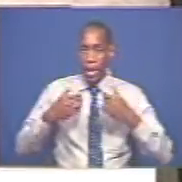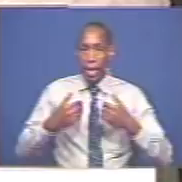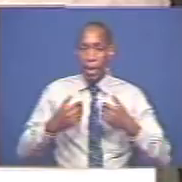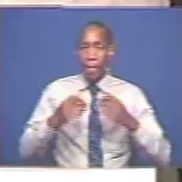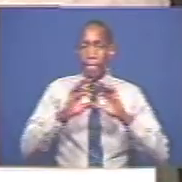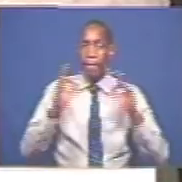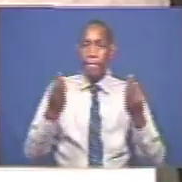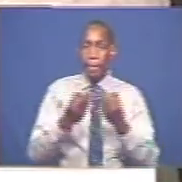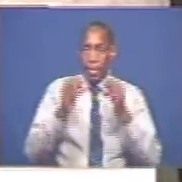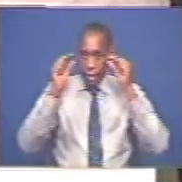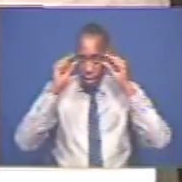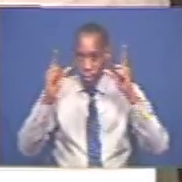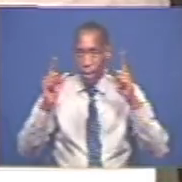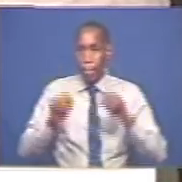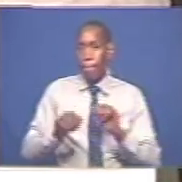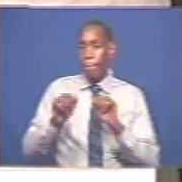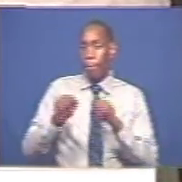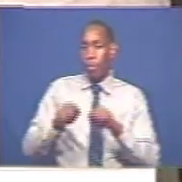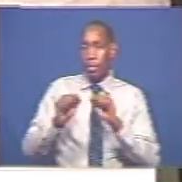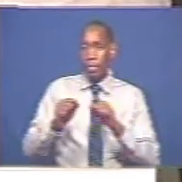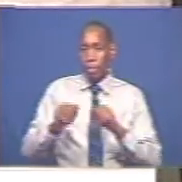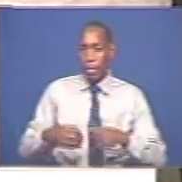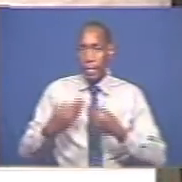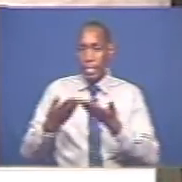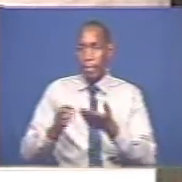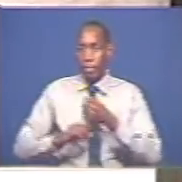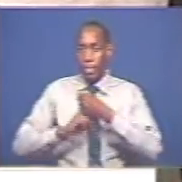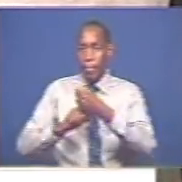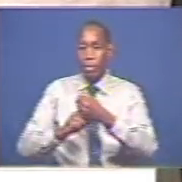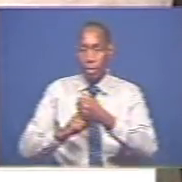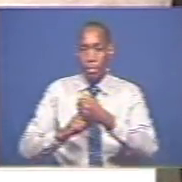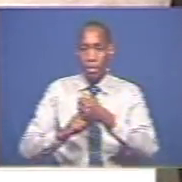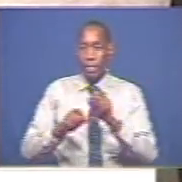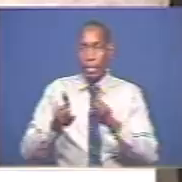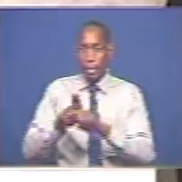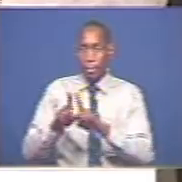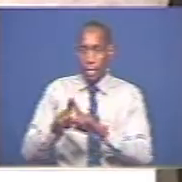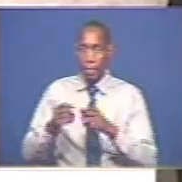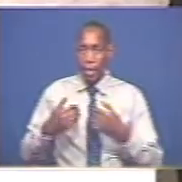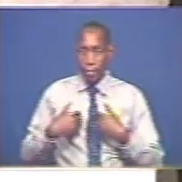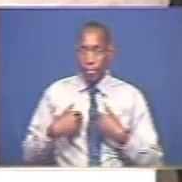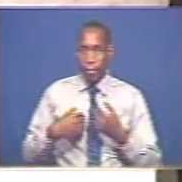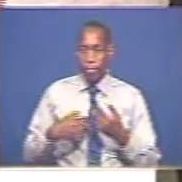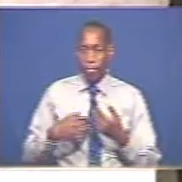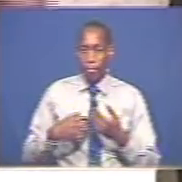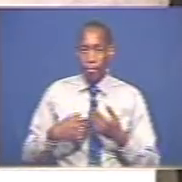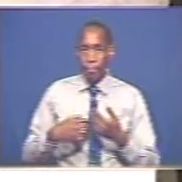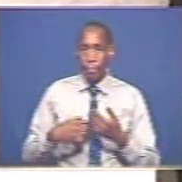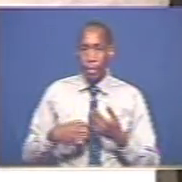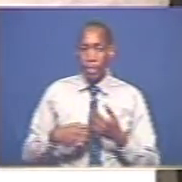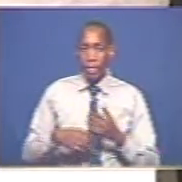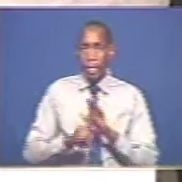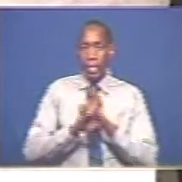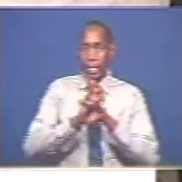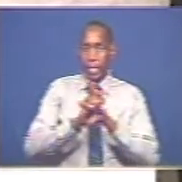be aware, yeah, so that they can be able to give that support and they can be able to refer, because referral for further